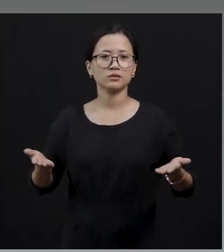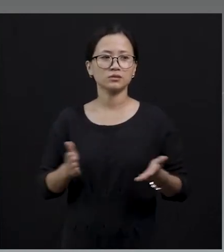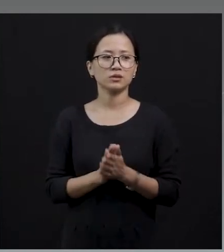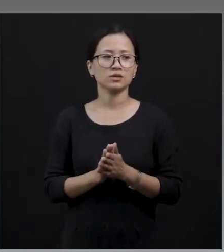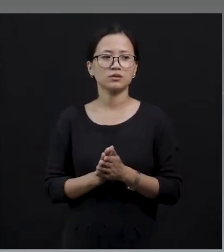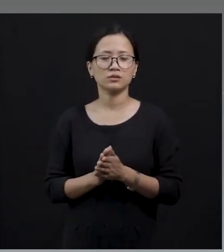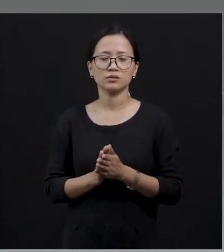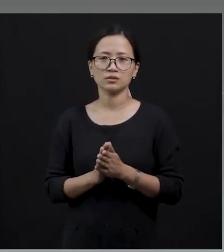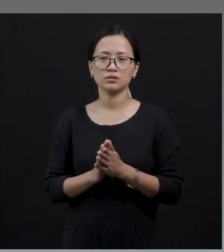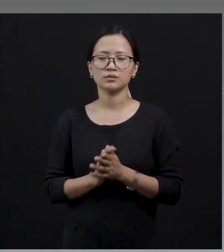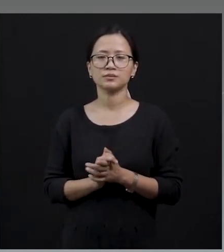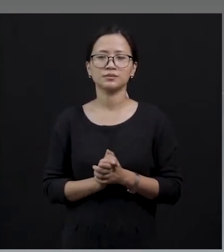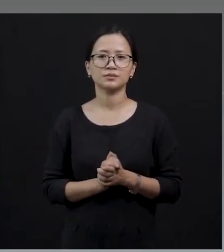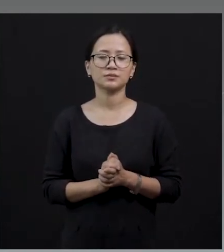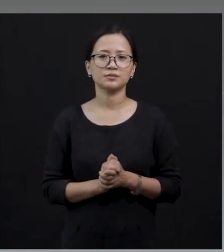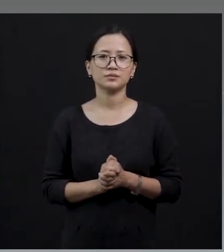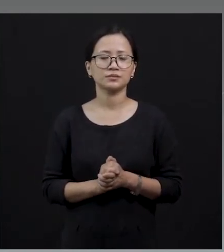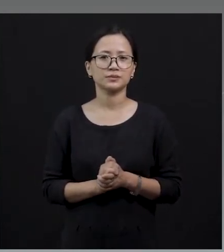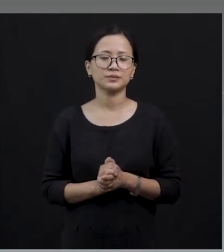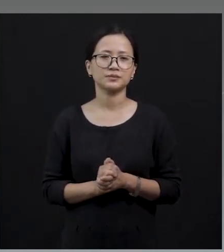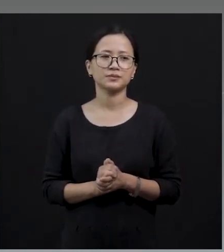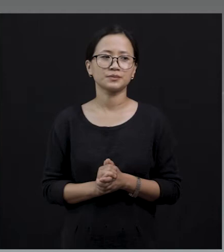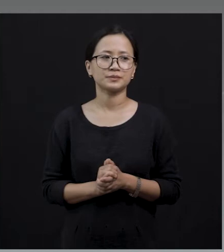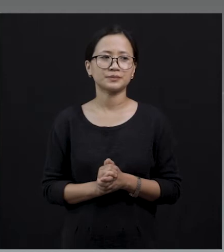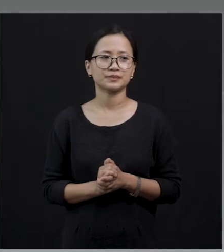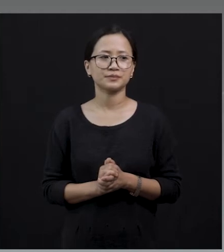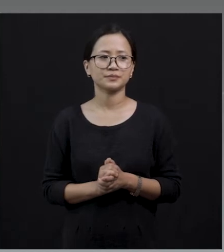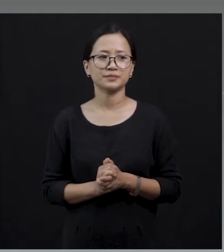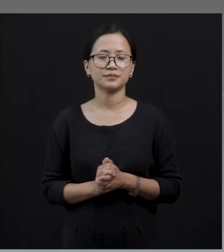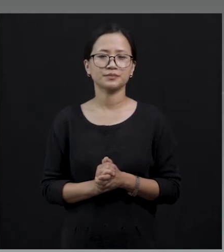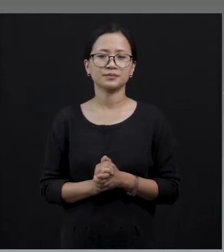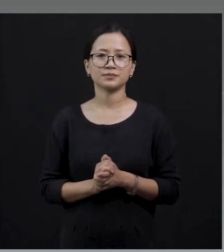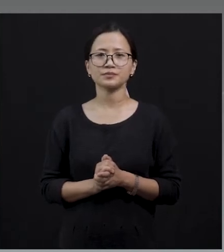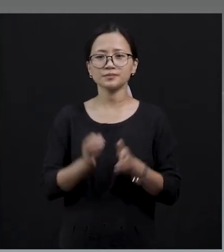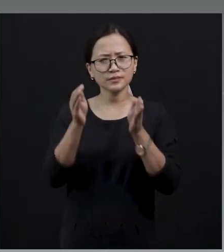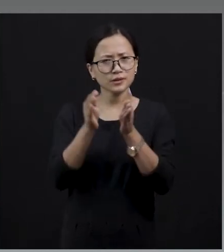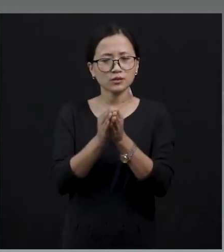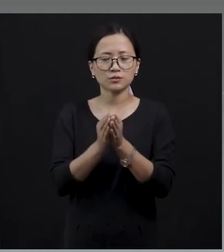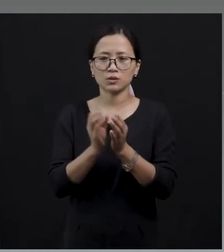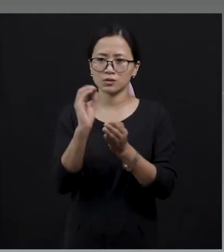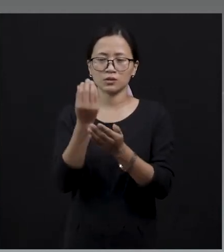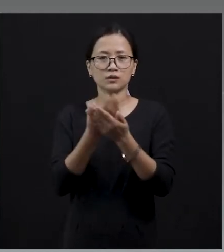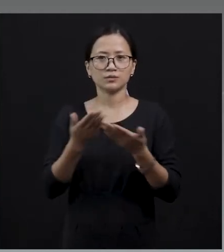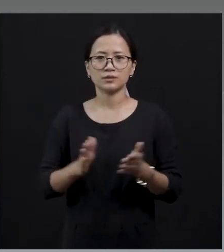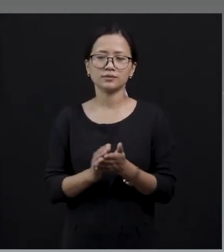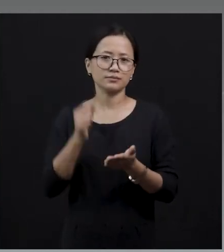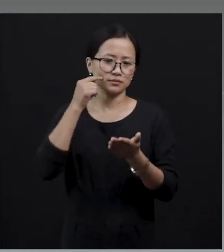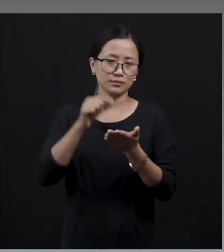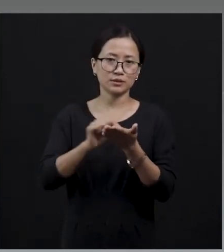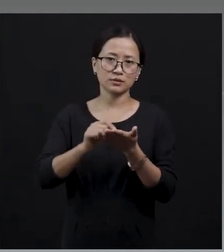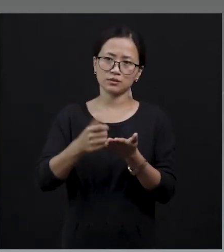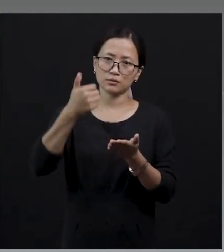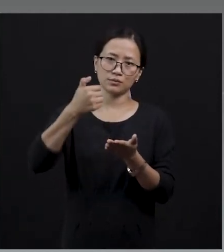with your finger, all right? There are so small objects like pencil,